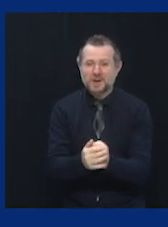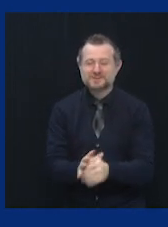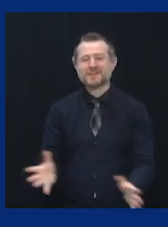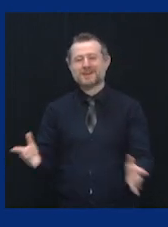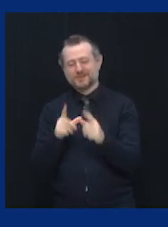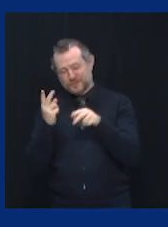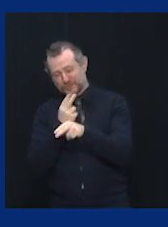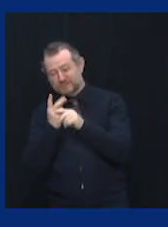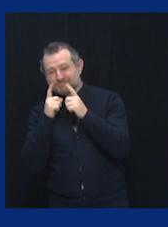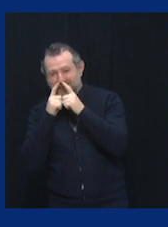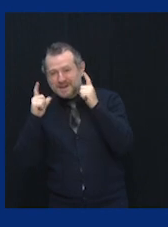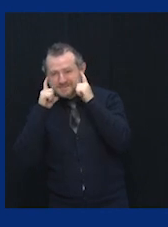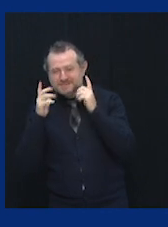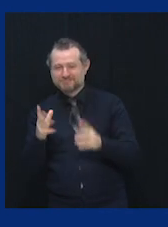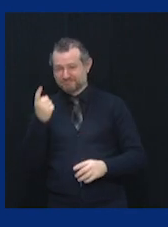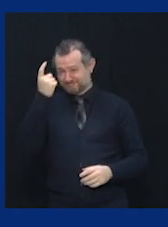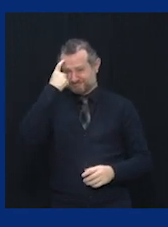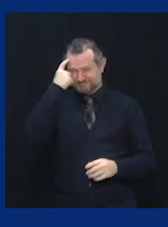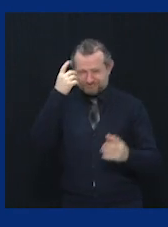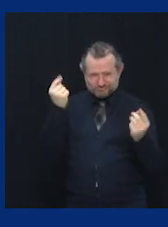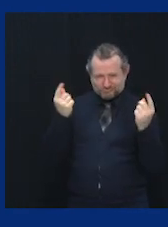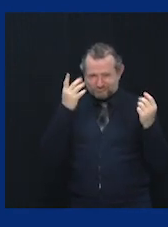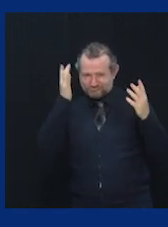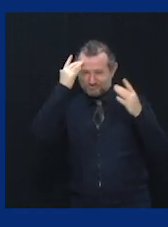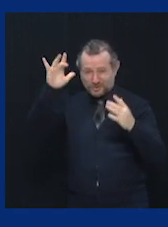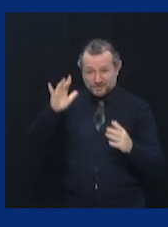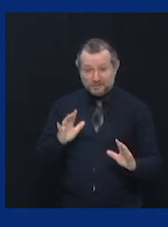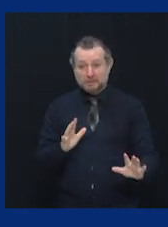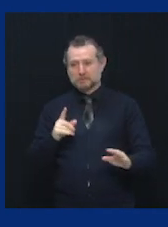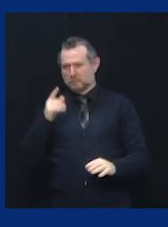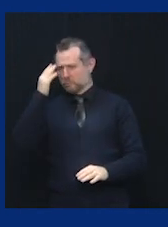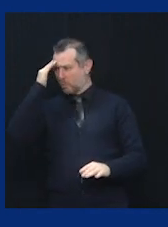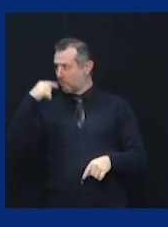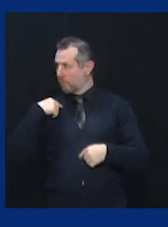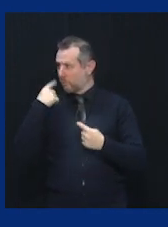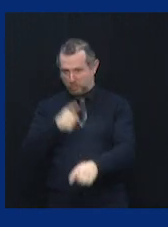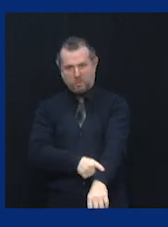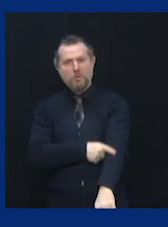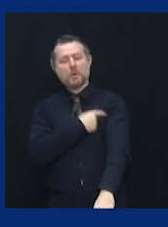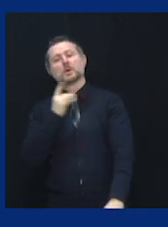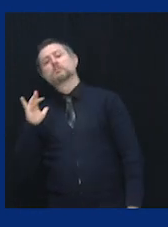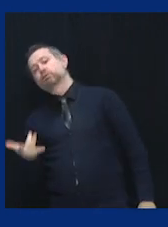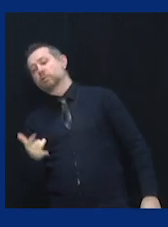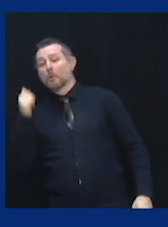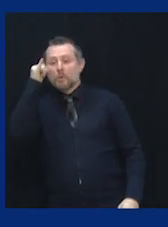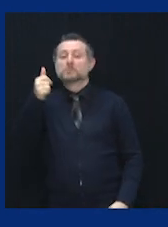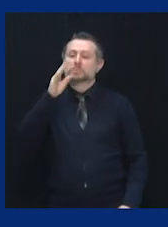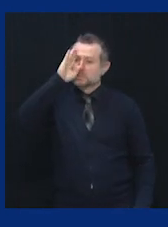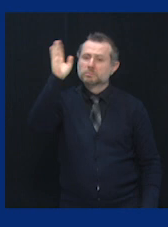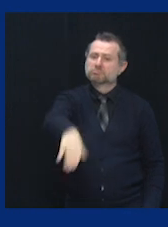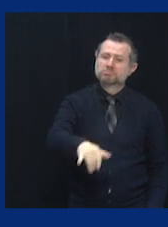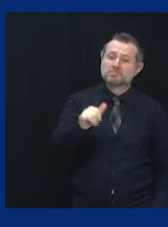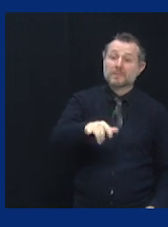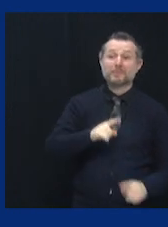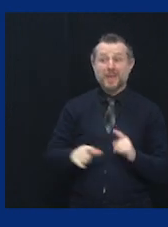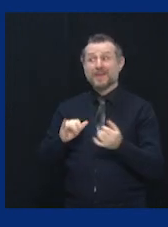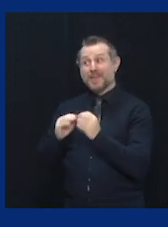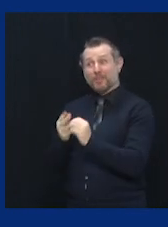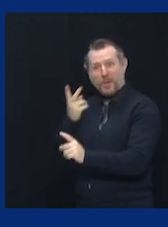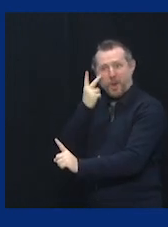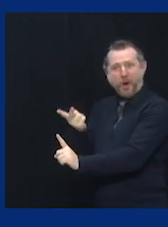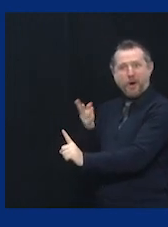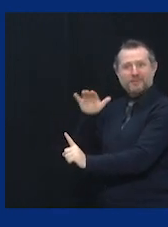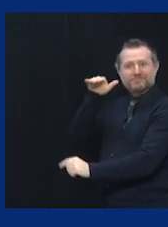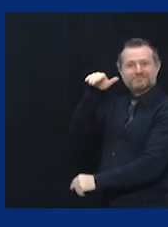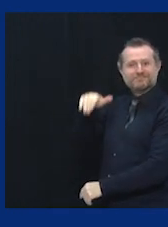time, and I know the numbers look good today, but we have been down this road before, and the